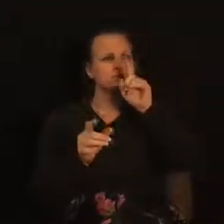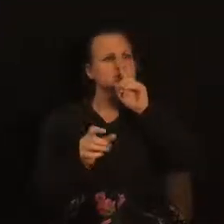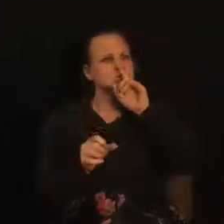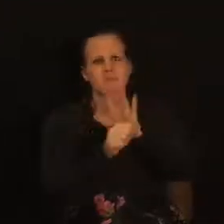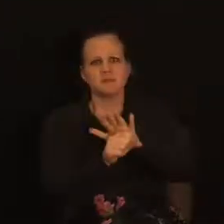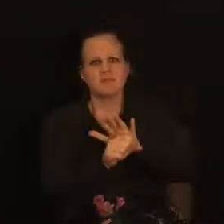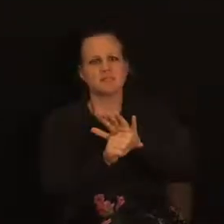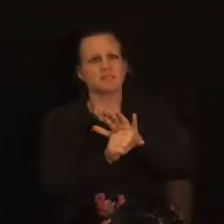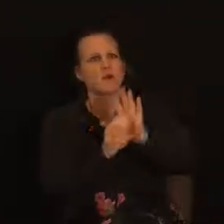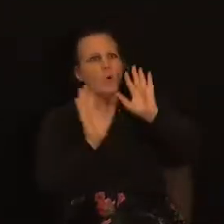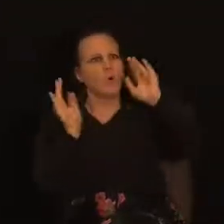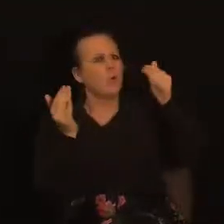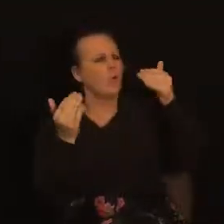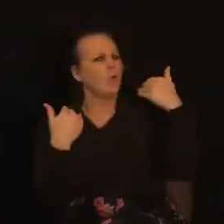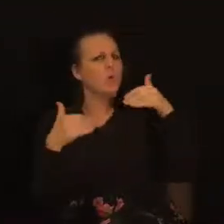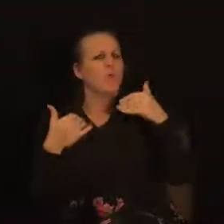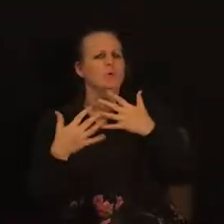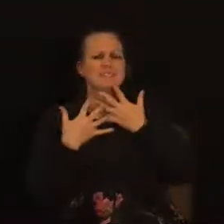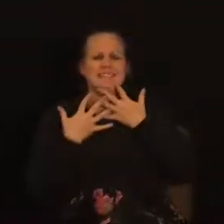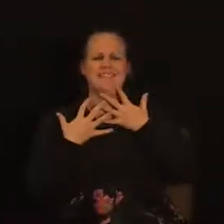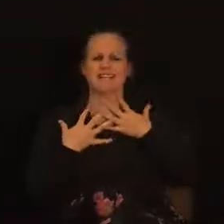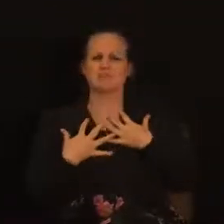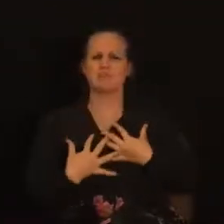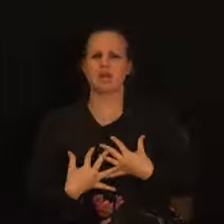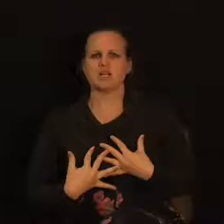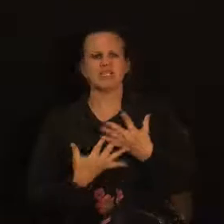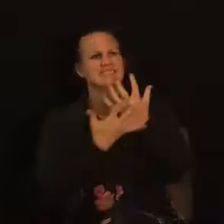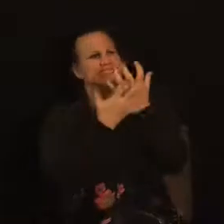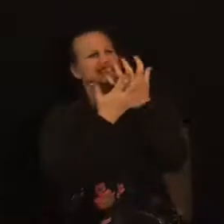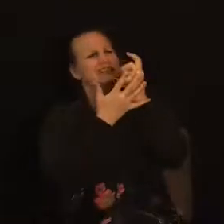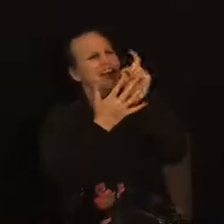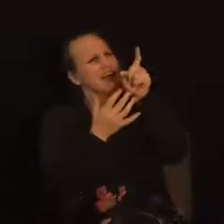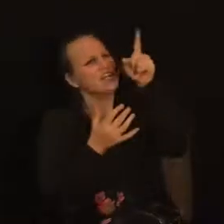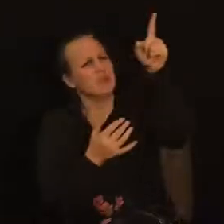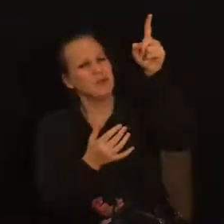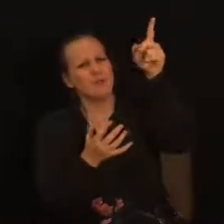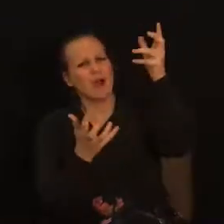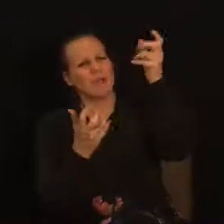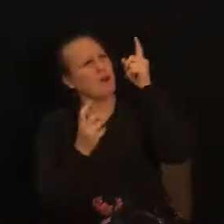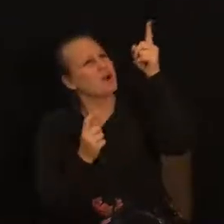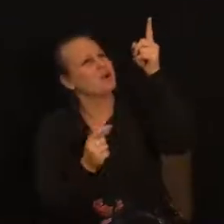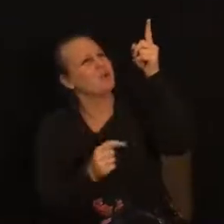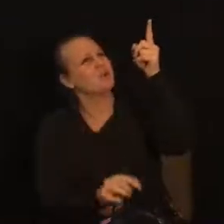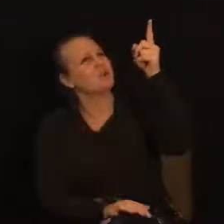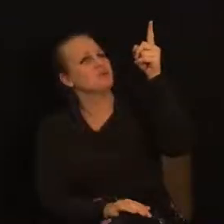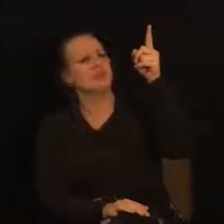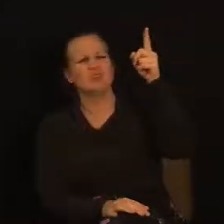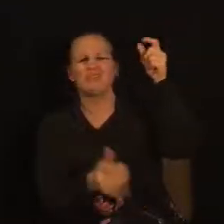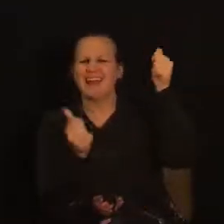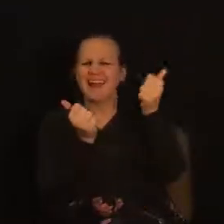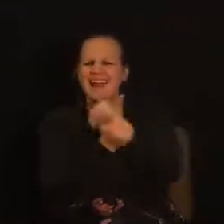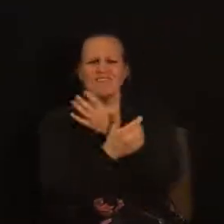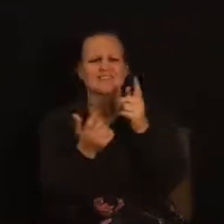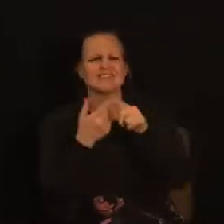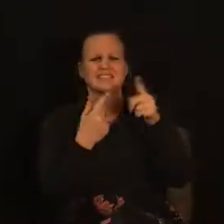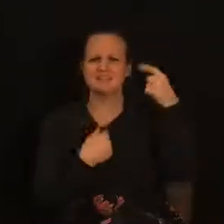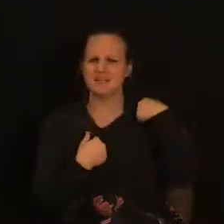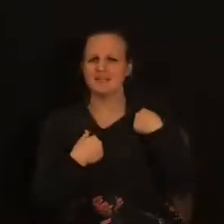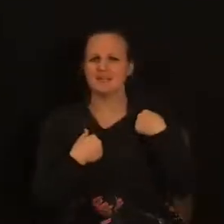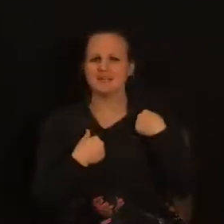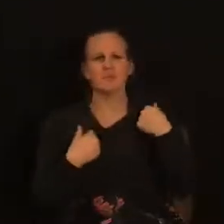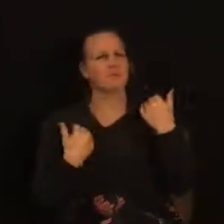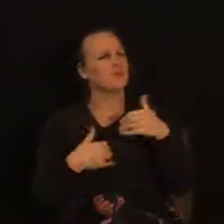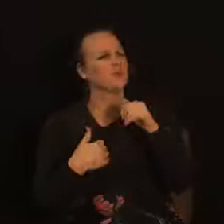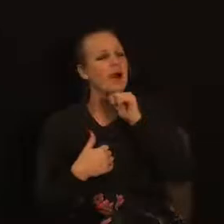same edge of desperation. Lord, I need you. I want you. You are everything to me, and I